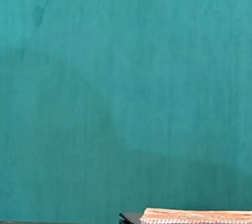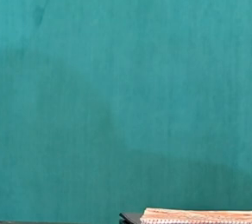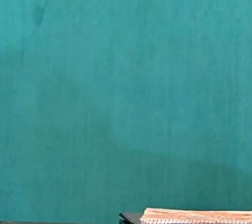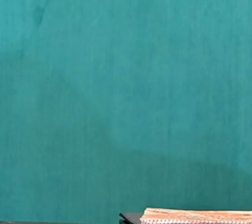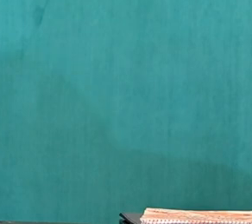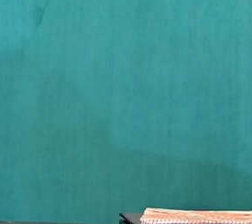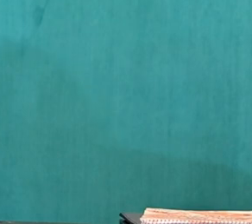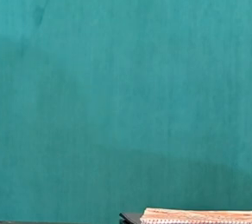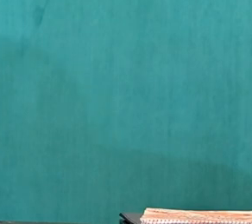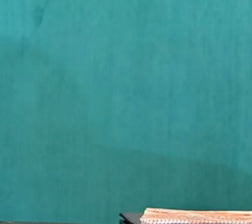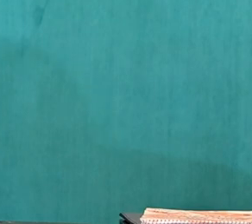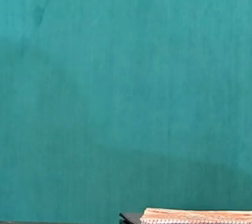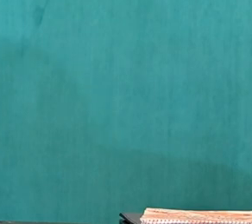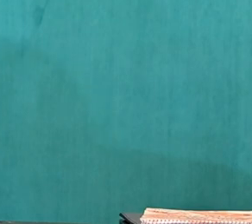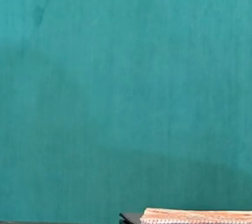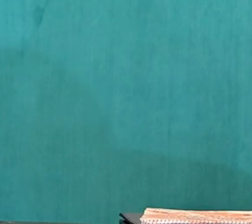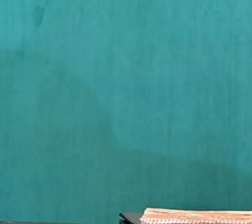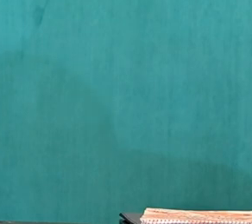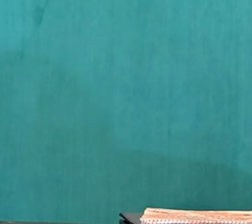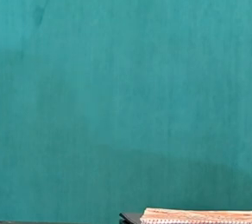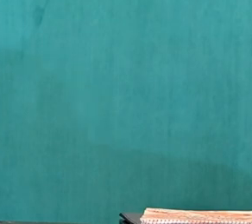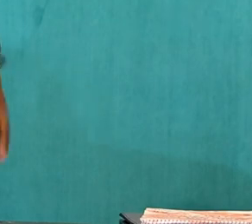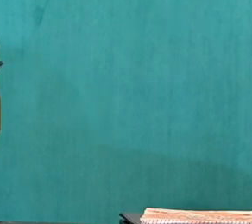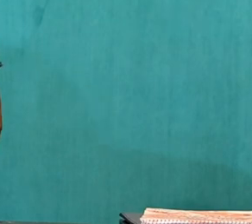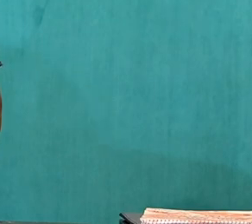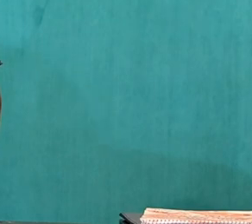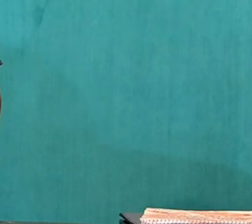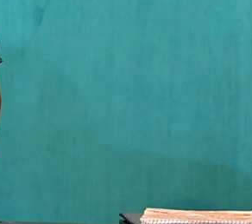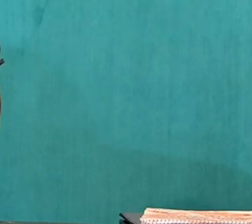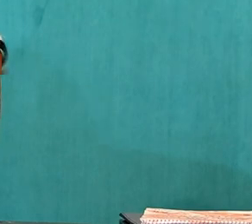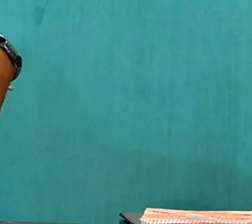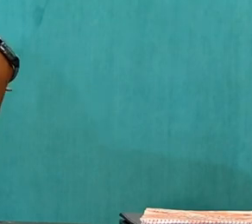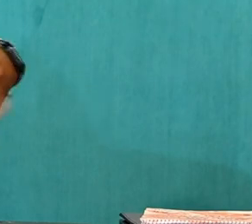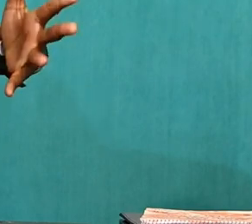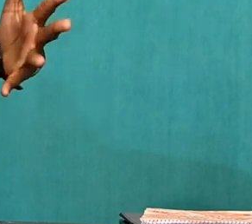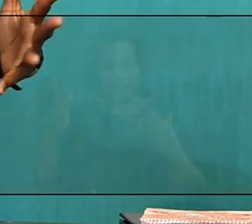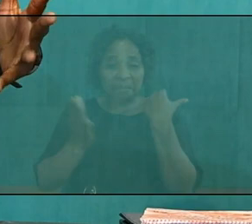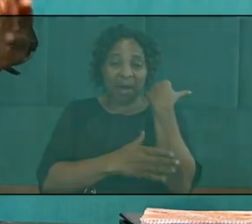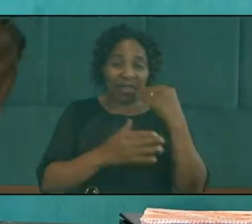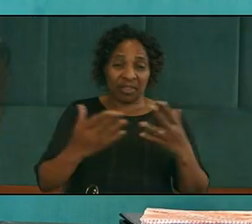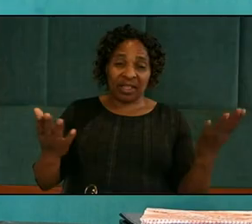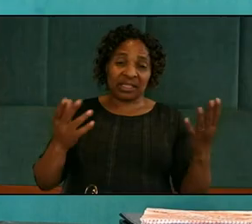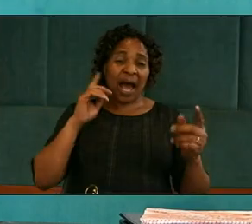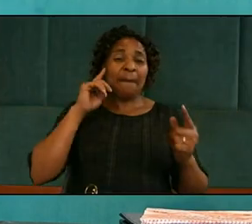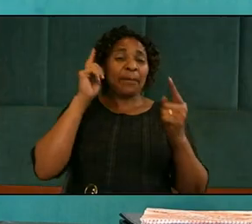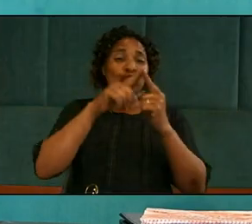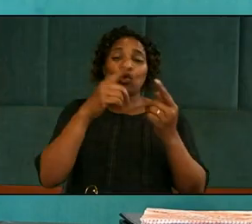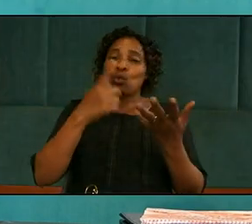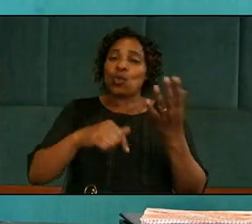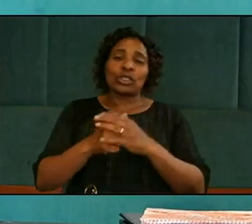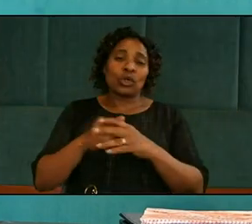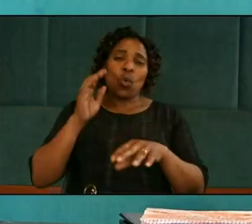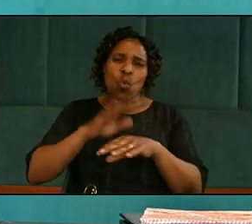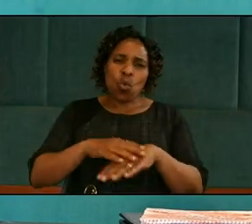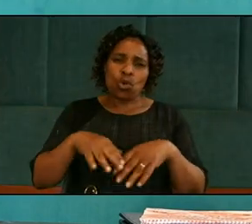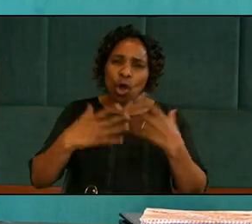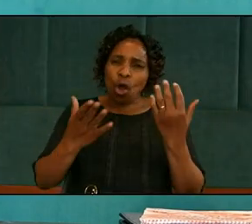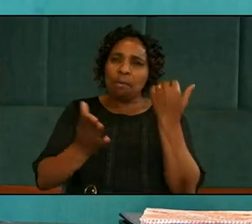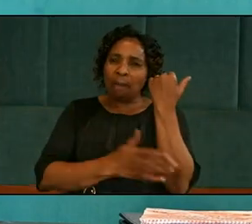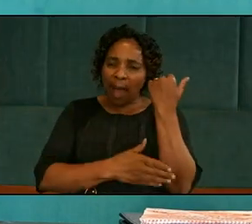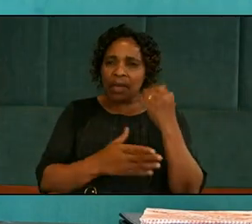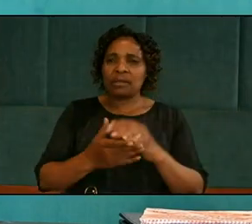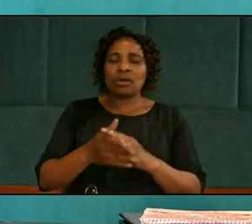know? Is humility a good thing, you know? Is pride a bad thing, you know? What about ambition? Is ambition good or is ambition